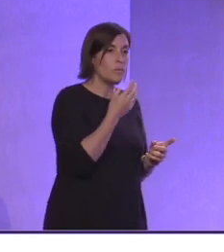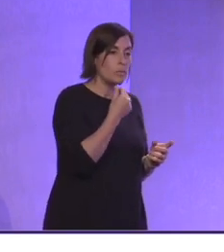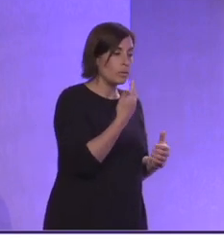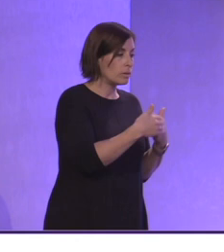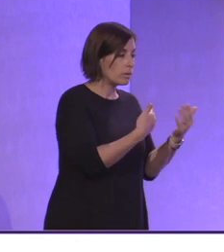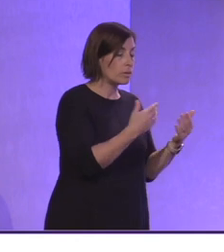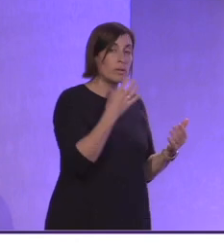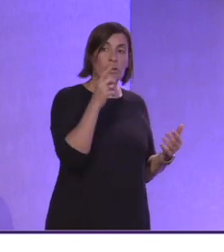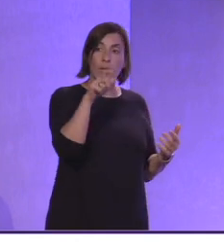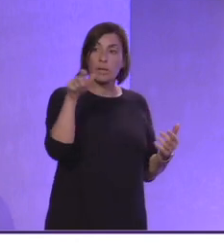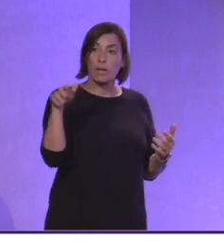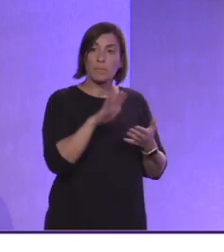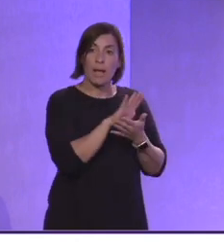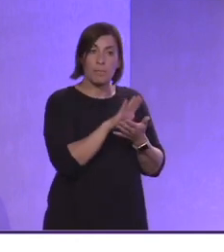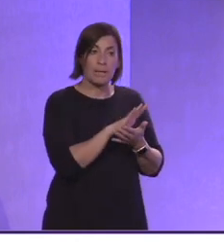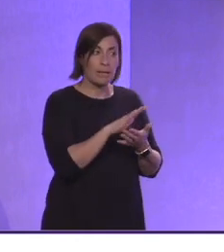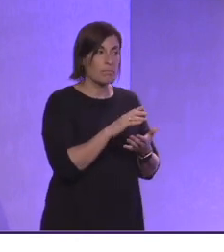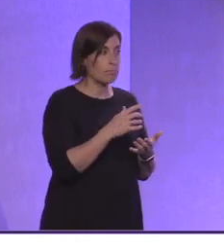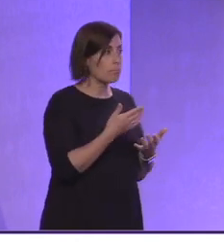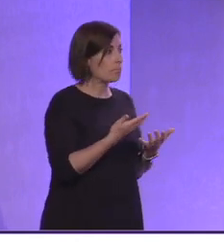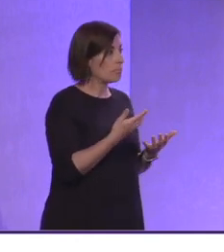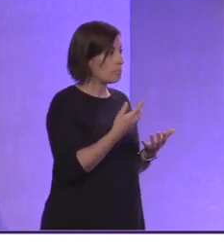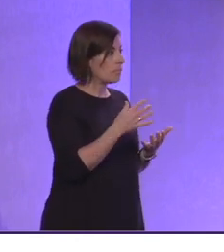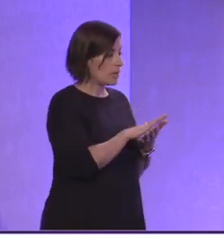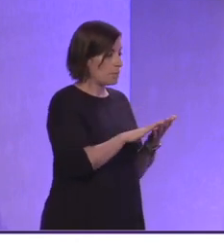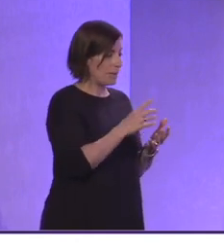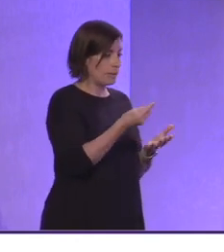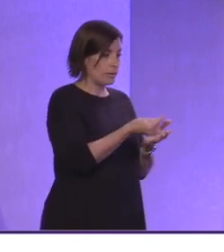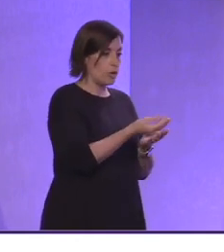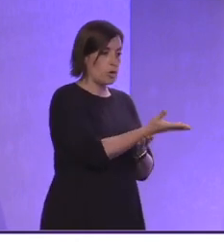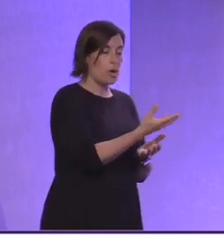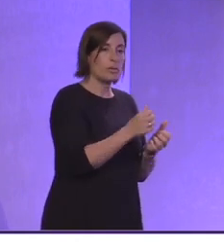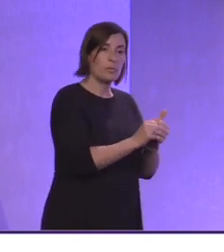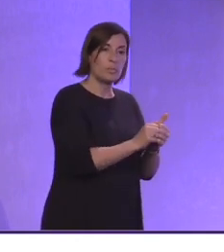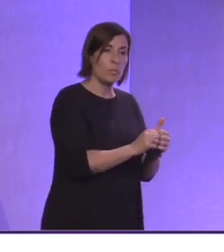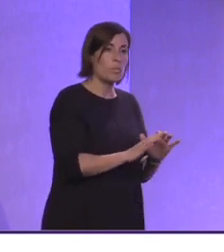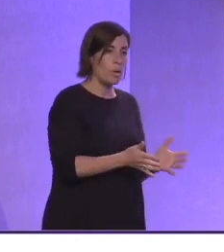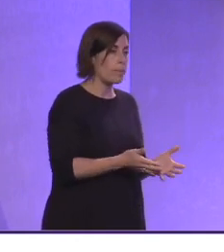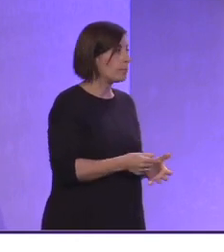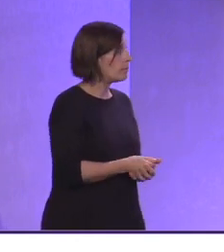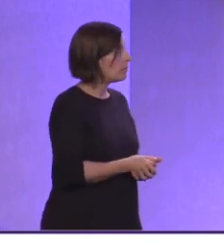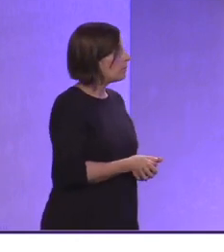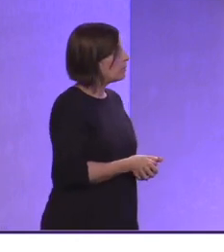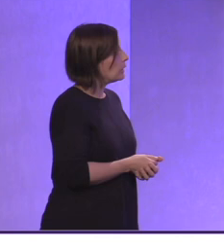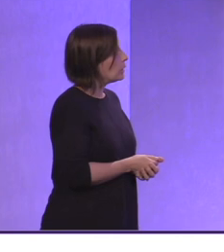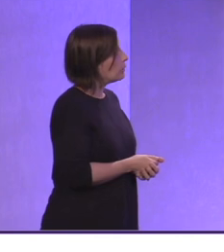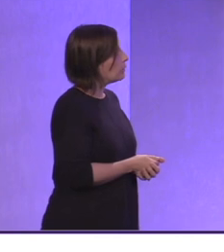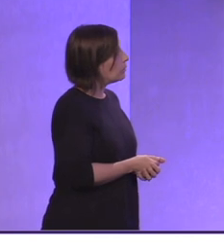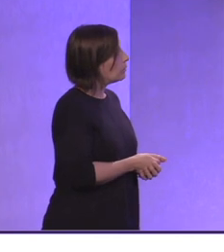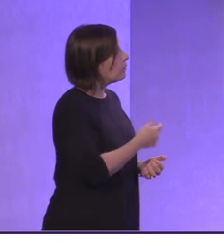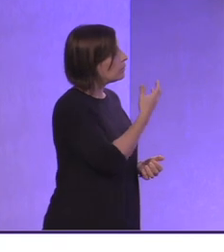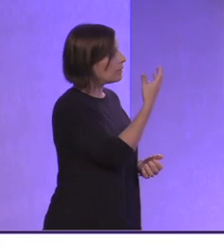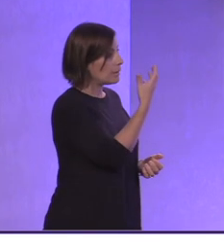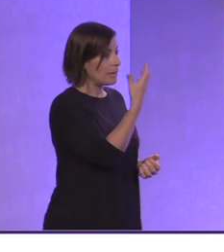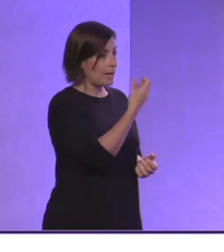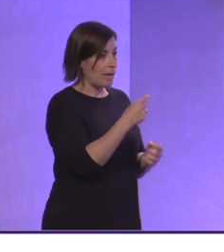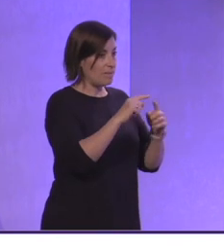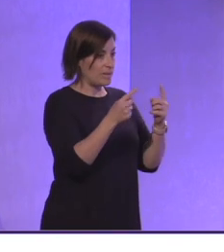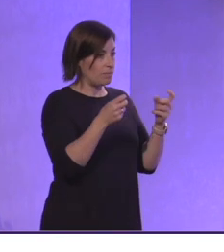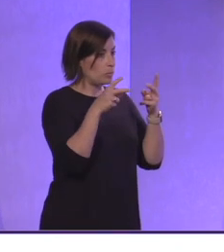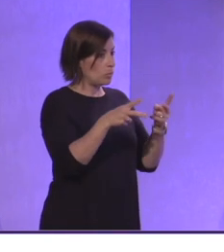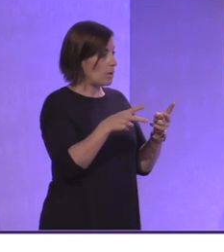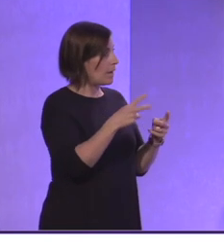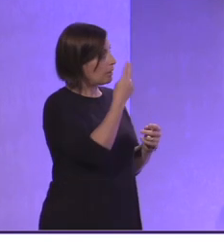our customers happy, that means we've built a cost-effective system. And there is an alternative to these, which is the Google's